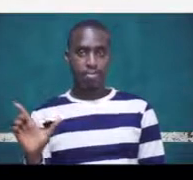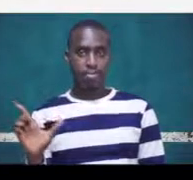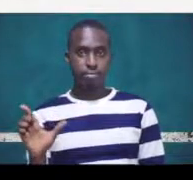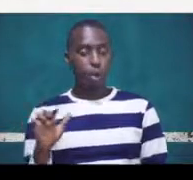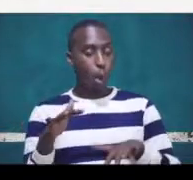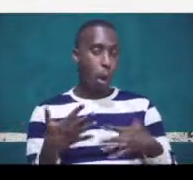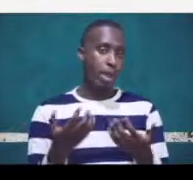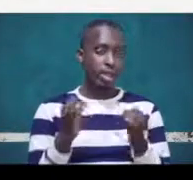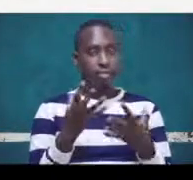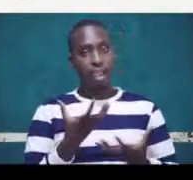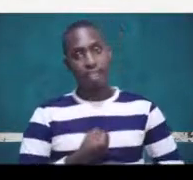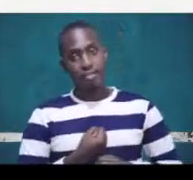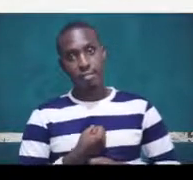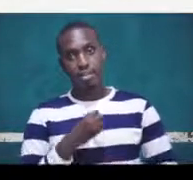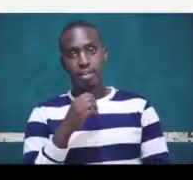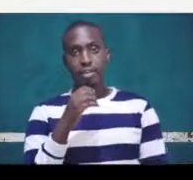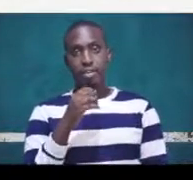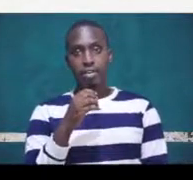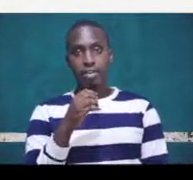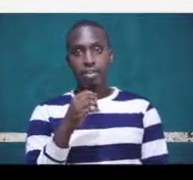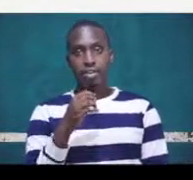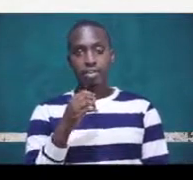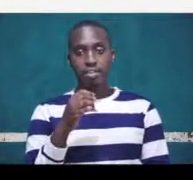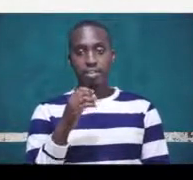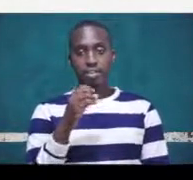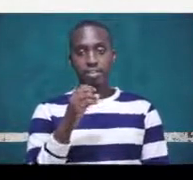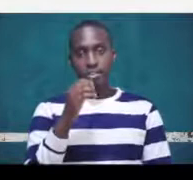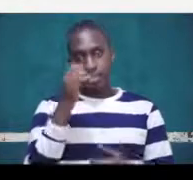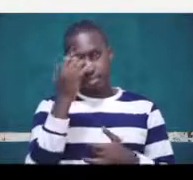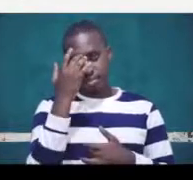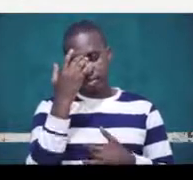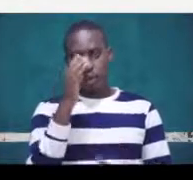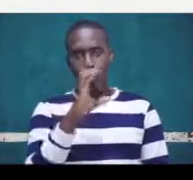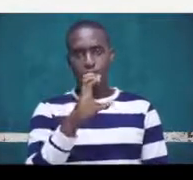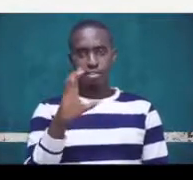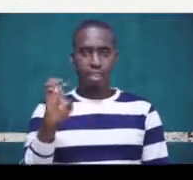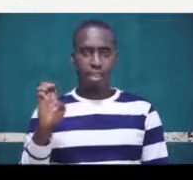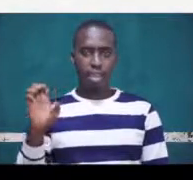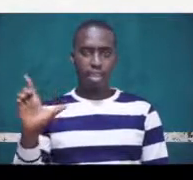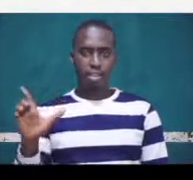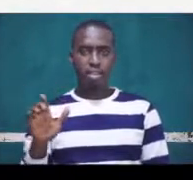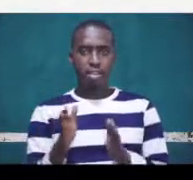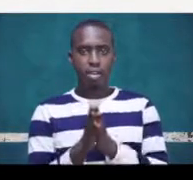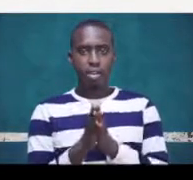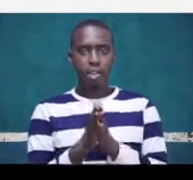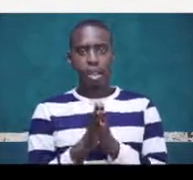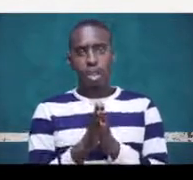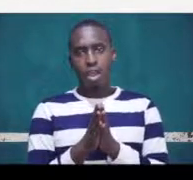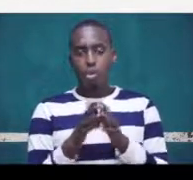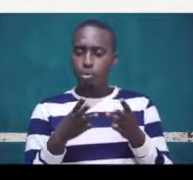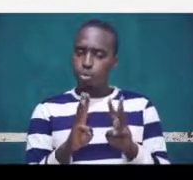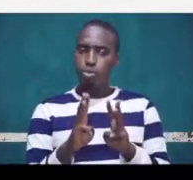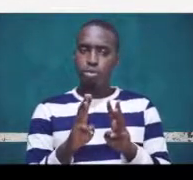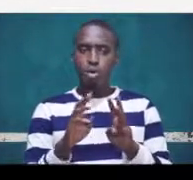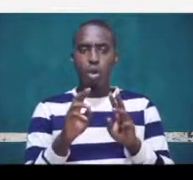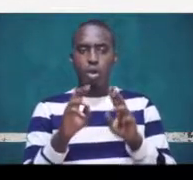or if I have a sickle cell anemia, if I'm a sickle cell patient, that's a wrong type of red blood cell. It's a